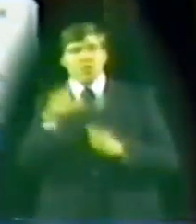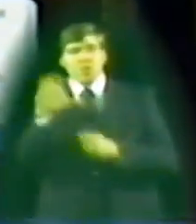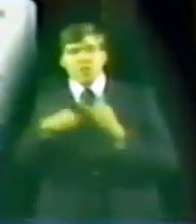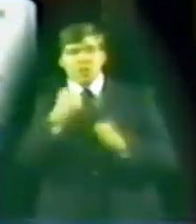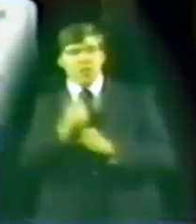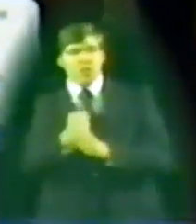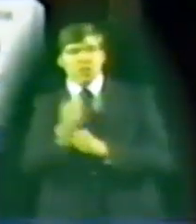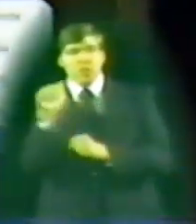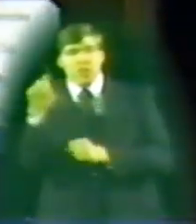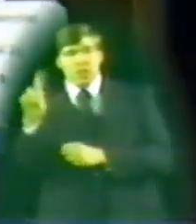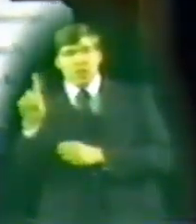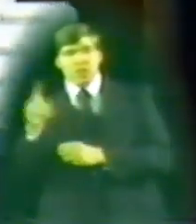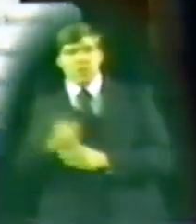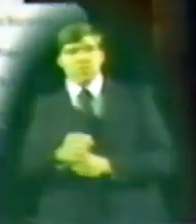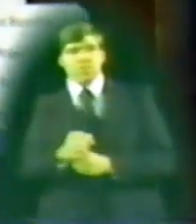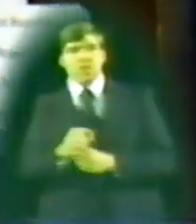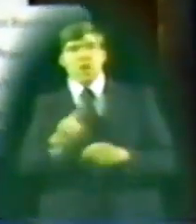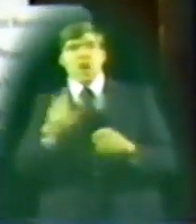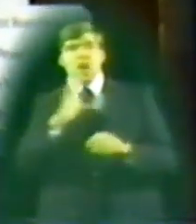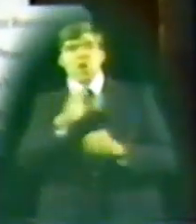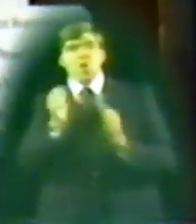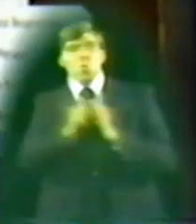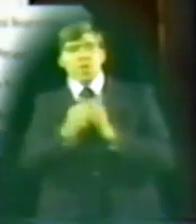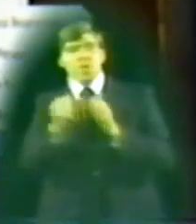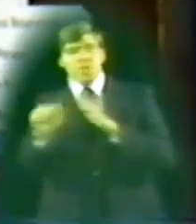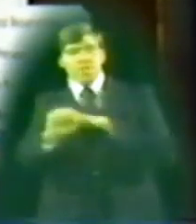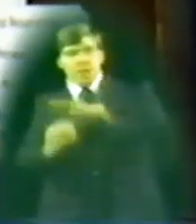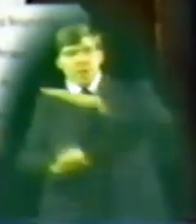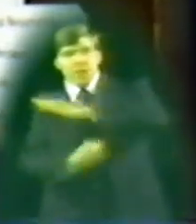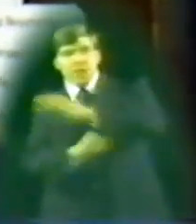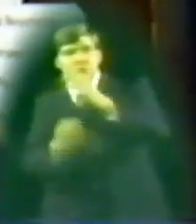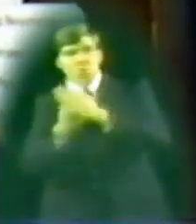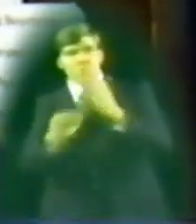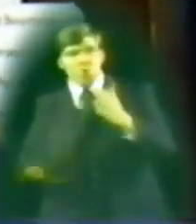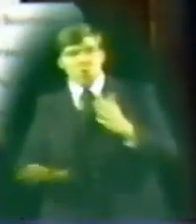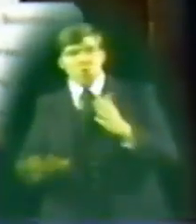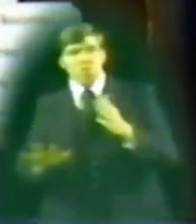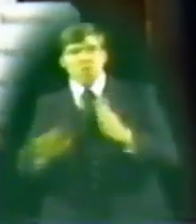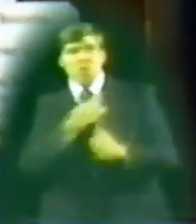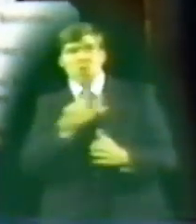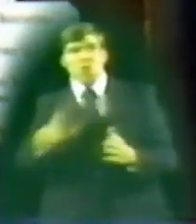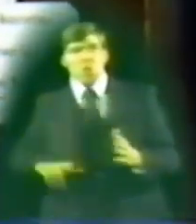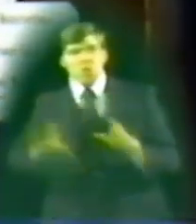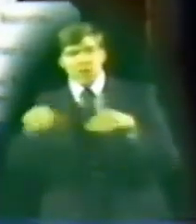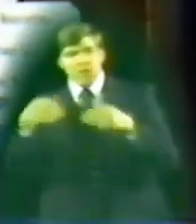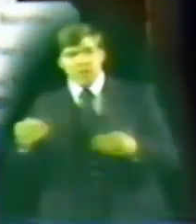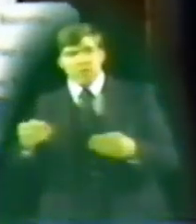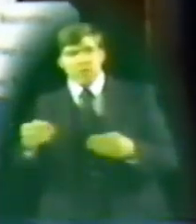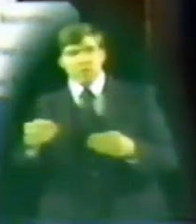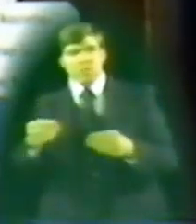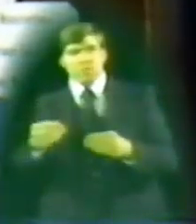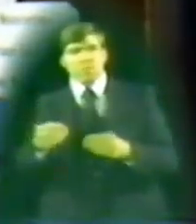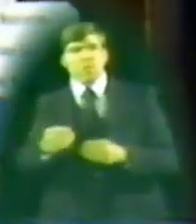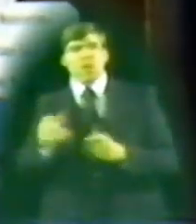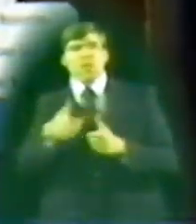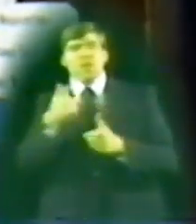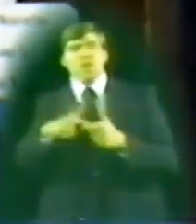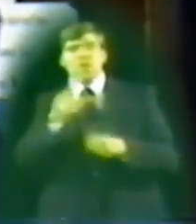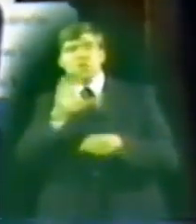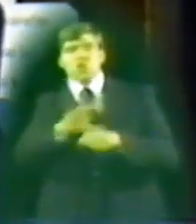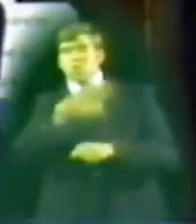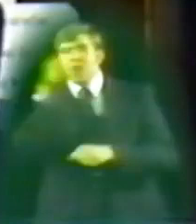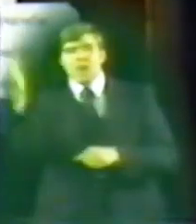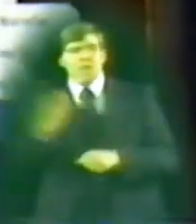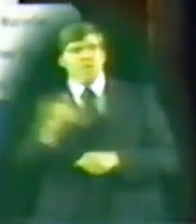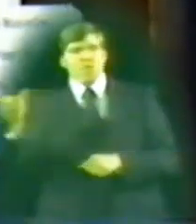AD. With the foundation of apostles and prophets removed, to whom the Lord had given divine authority, the church was never